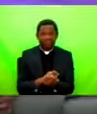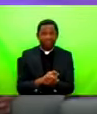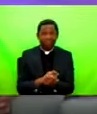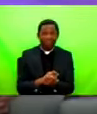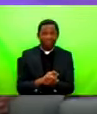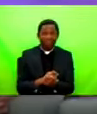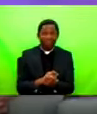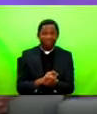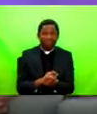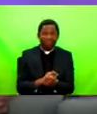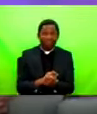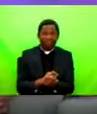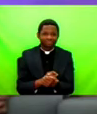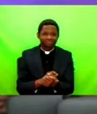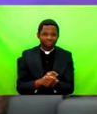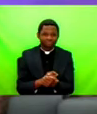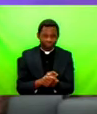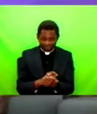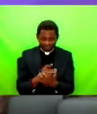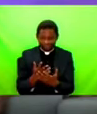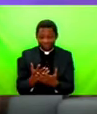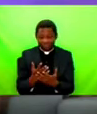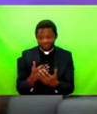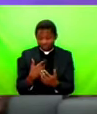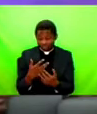Otherwise, we'll take announcements and then we'll close.